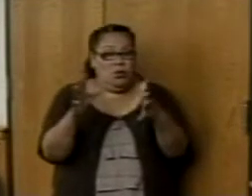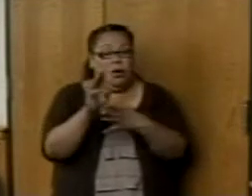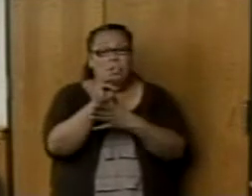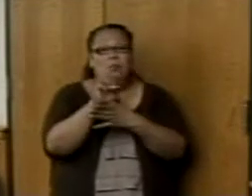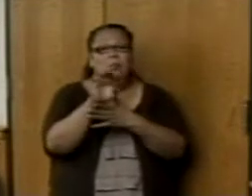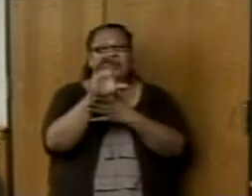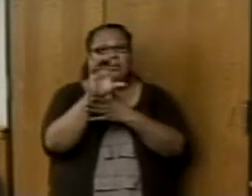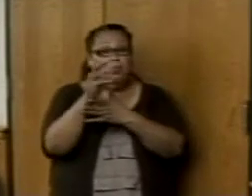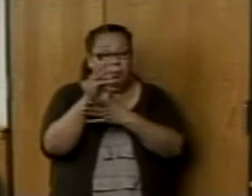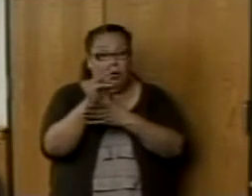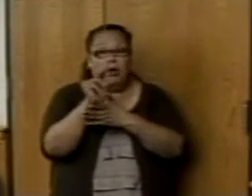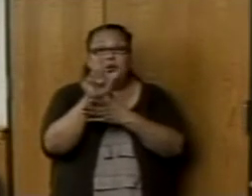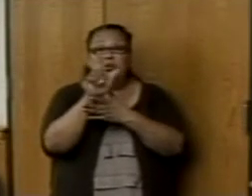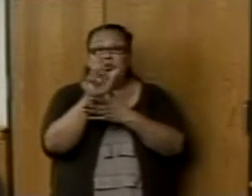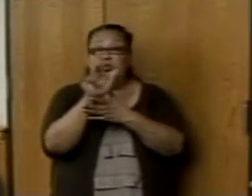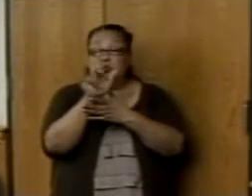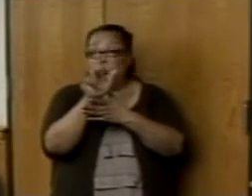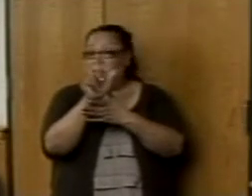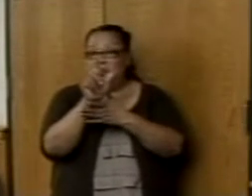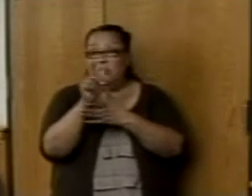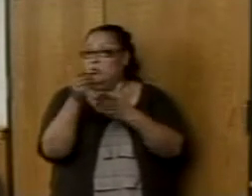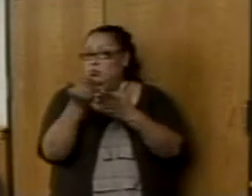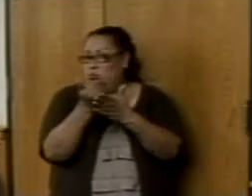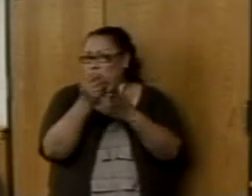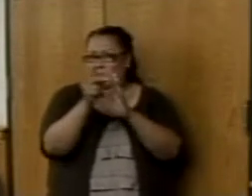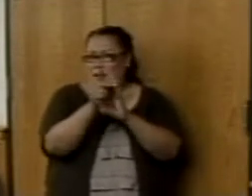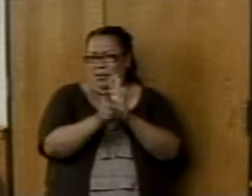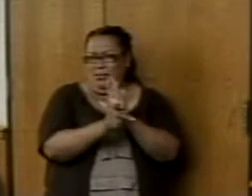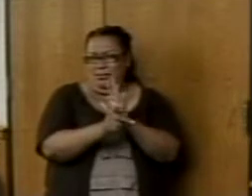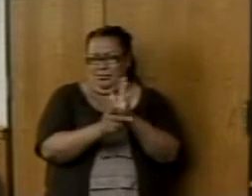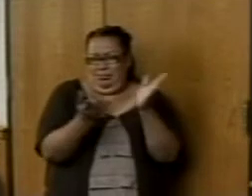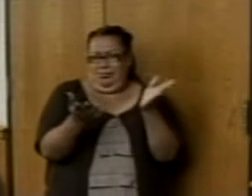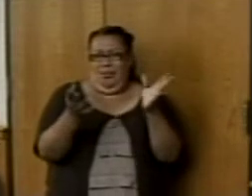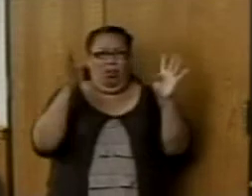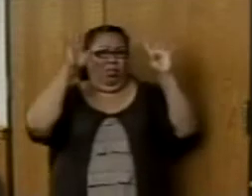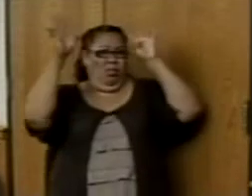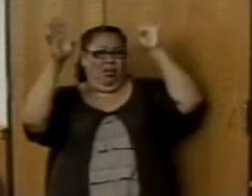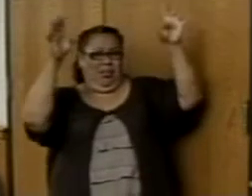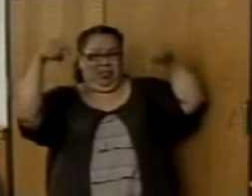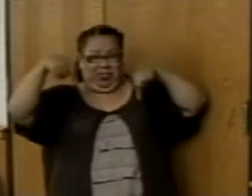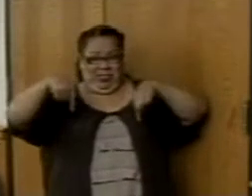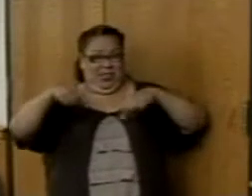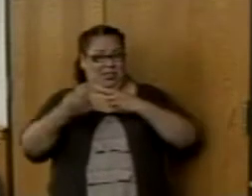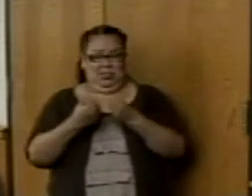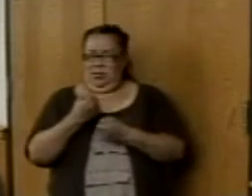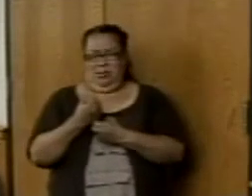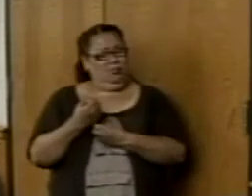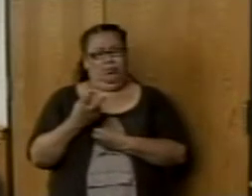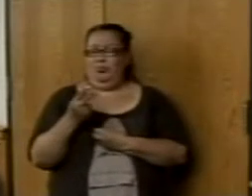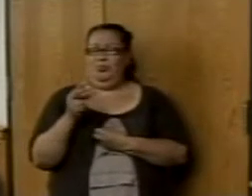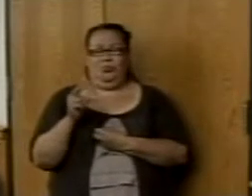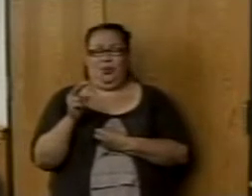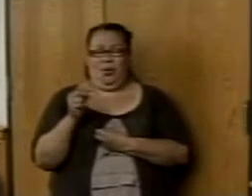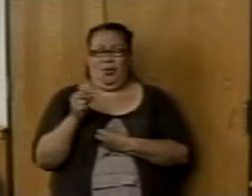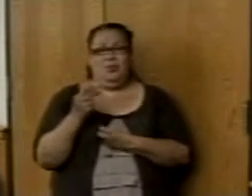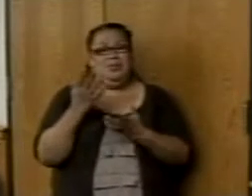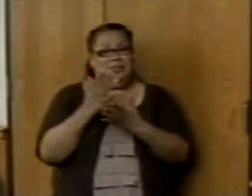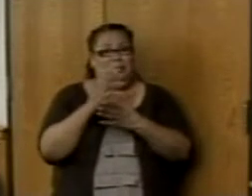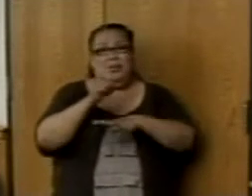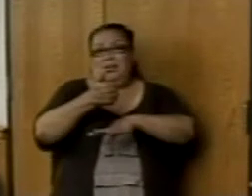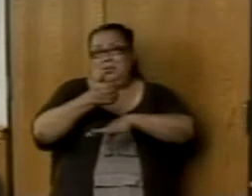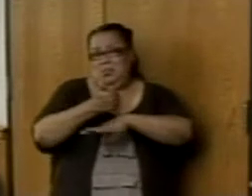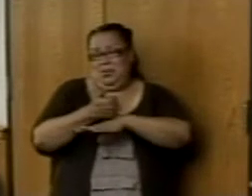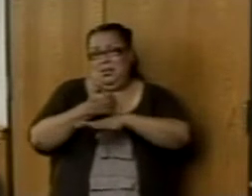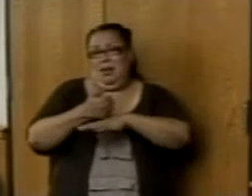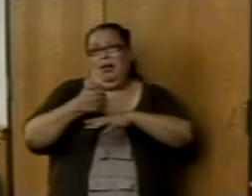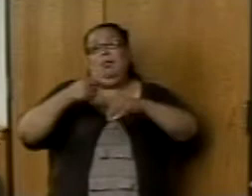23rd, 2012 memorandum is not new policy. It's not something that was created this year. It is something that has been in place and